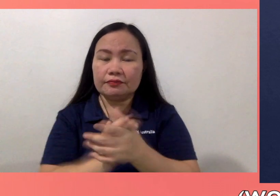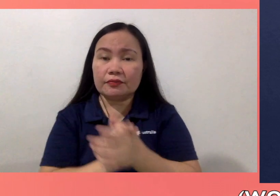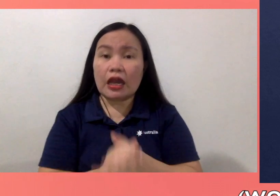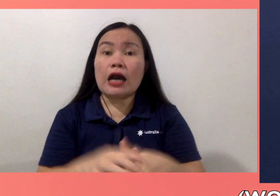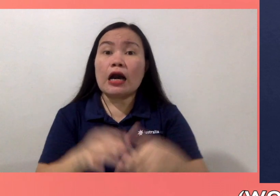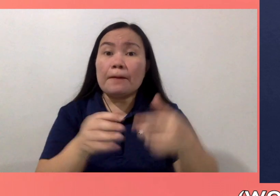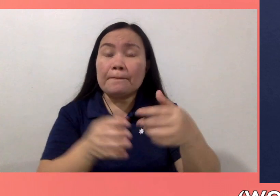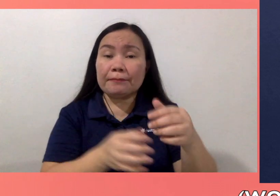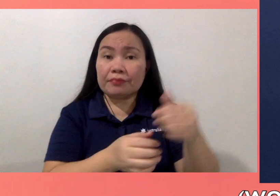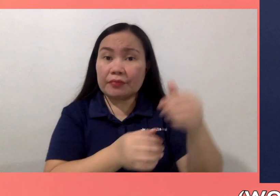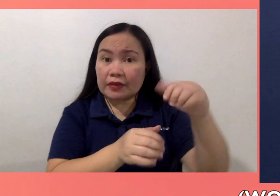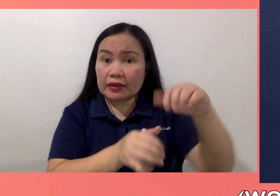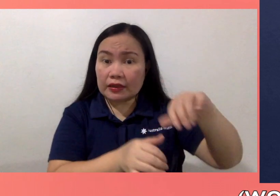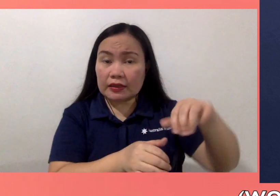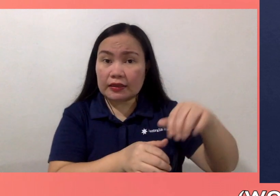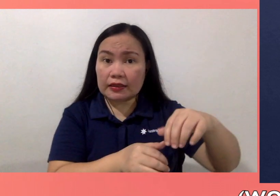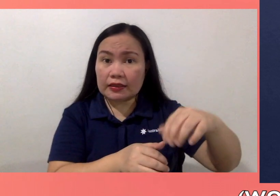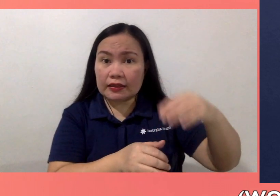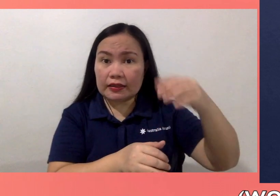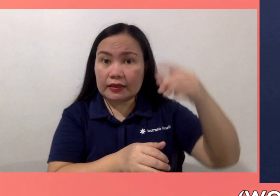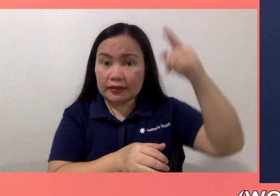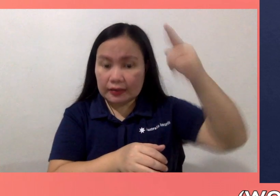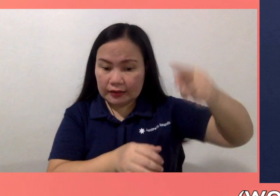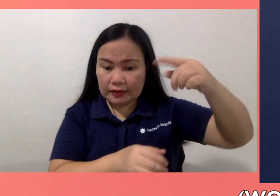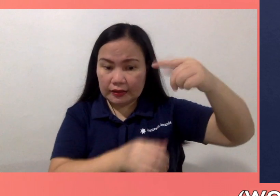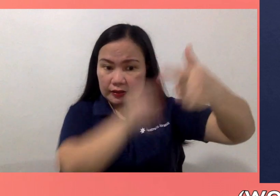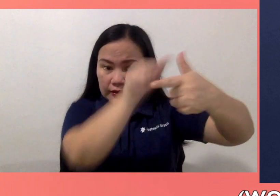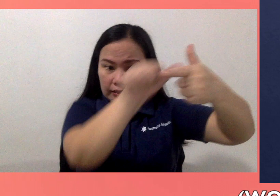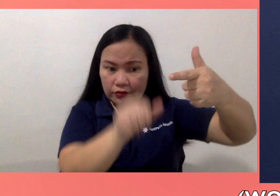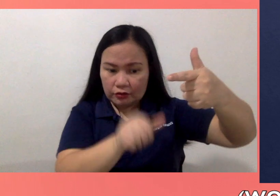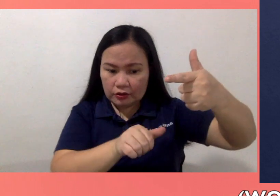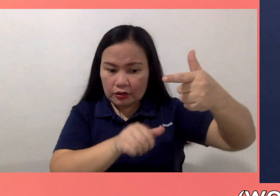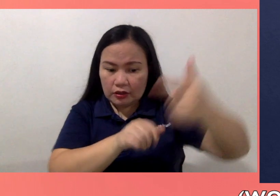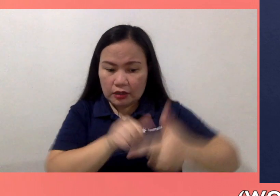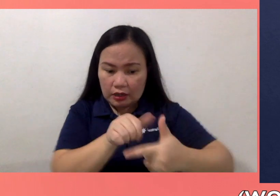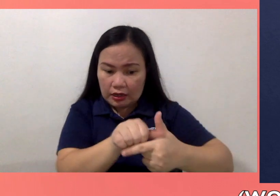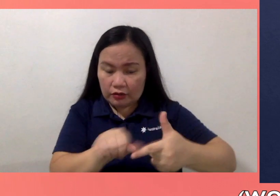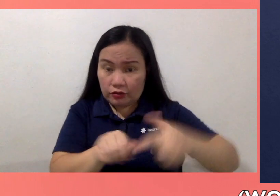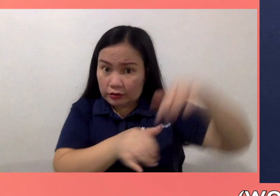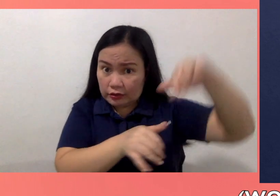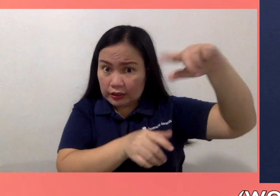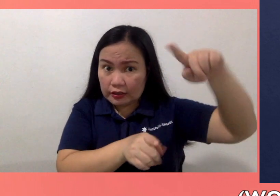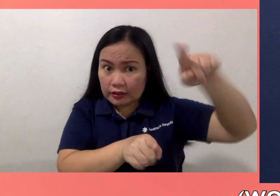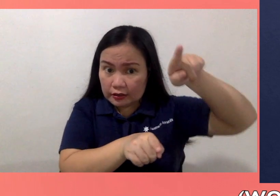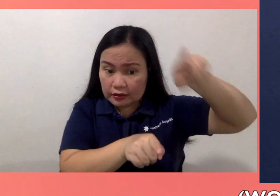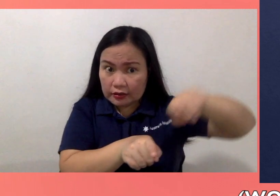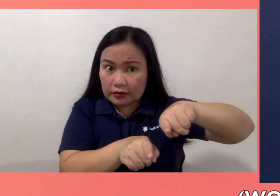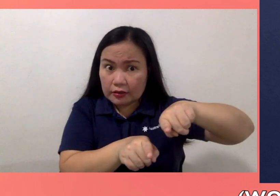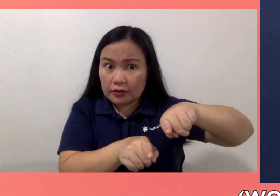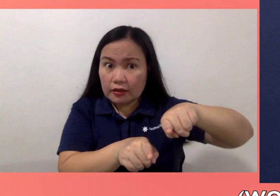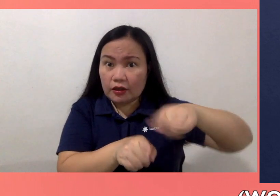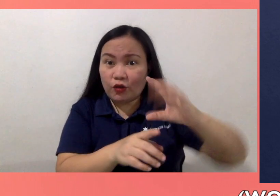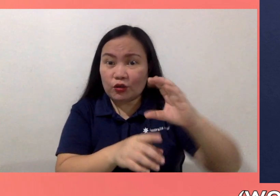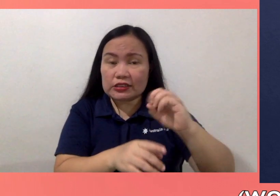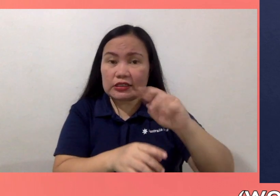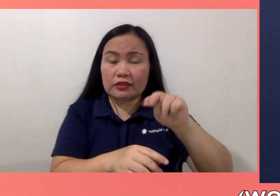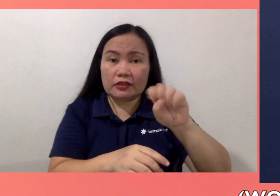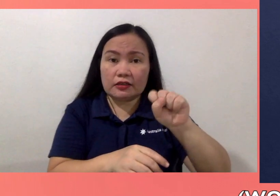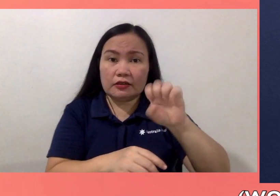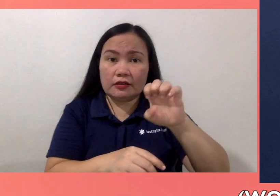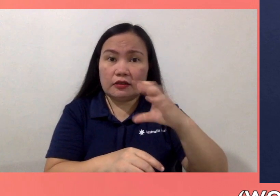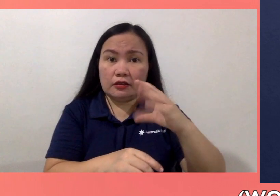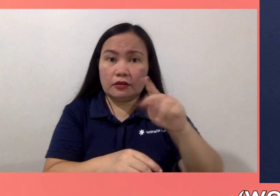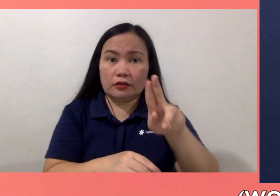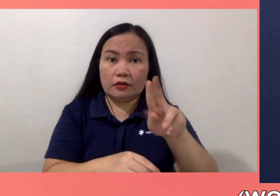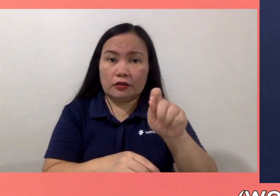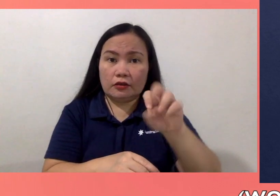angles, so ang sukat nun ay supplementary. So, after that, combine similar terms. So, 7x